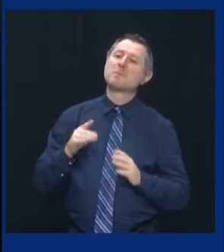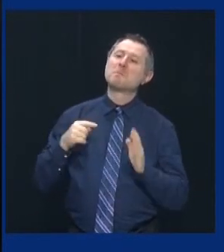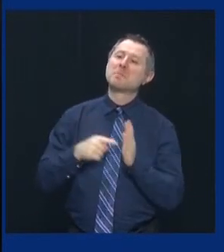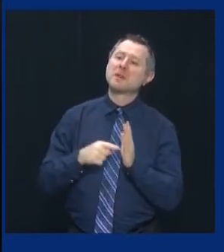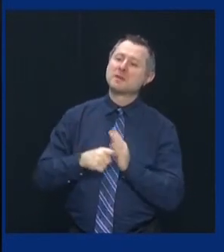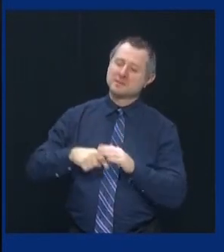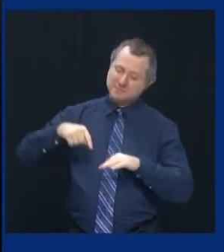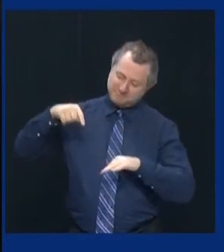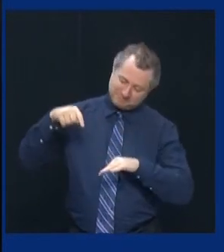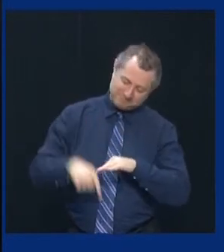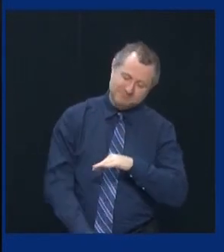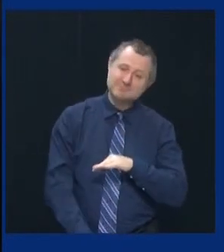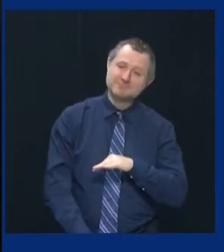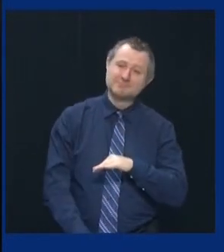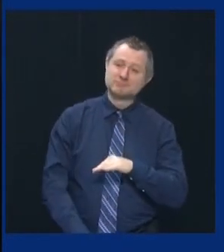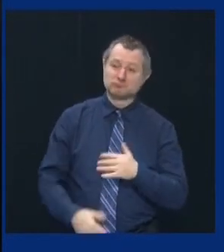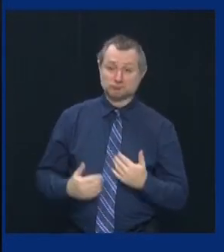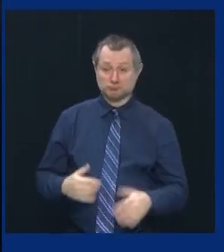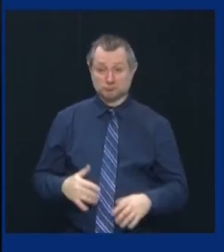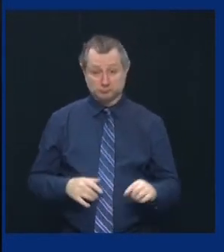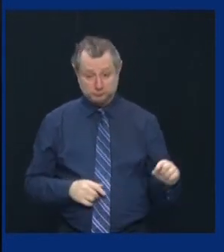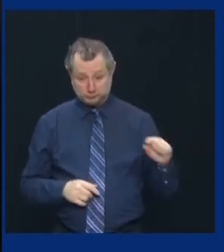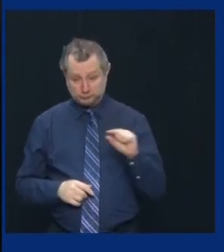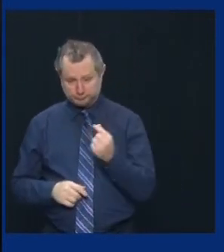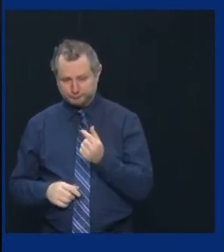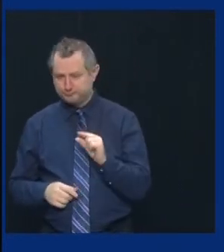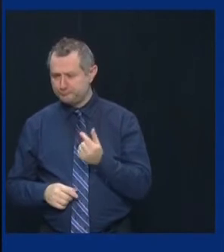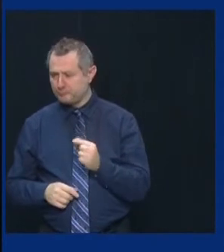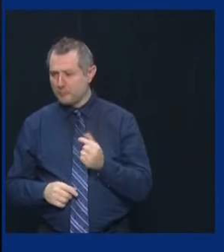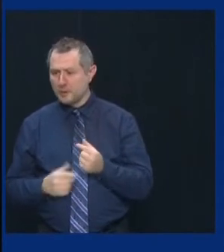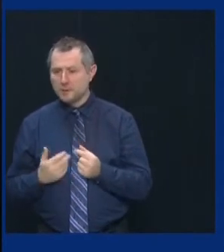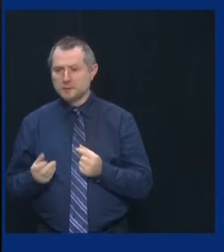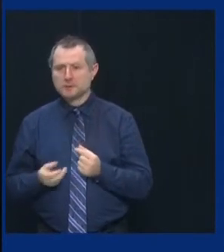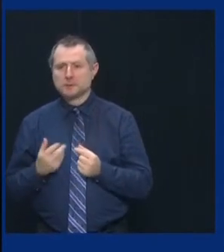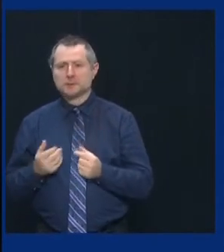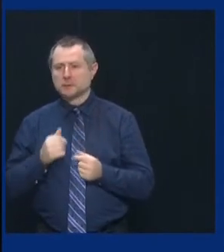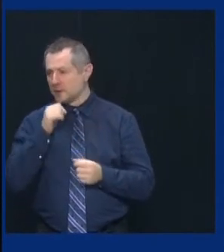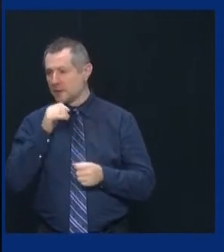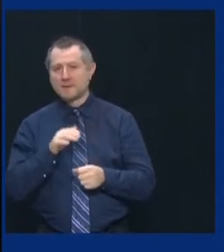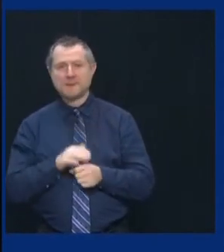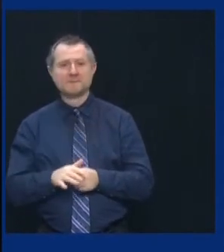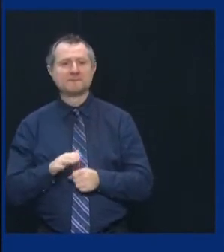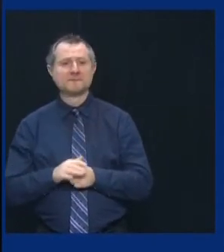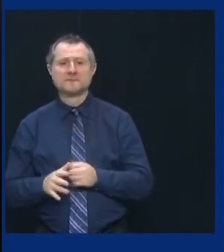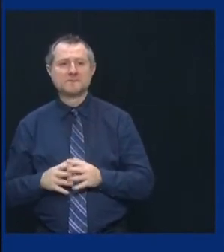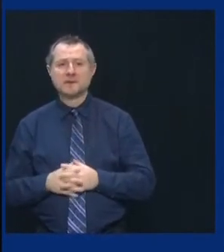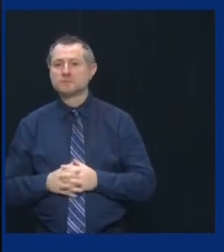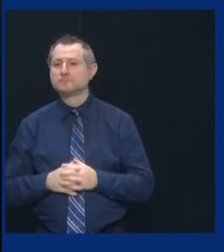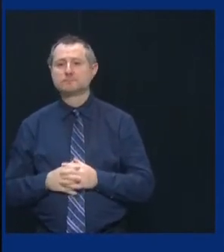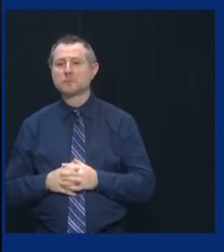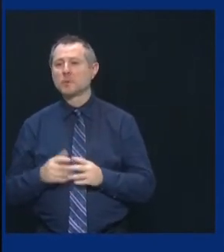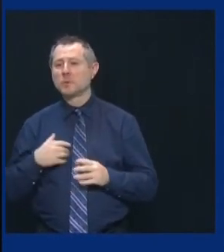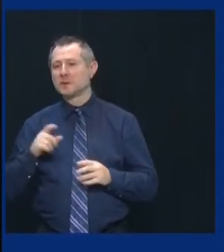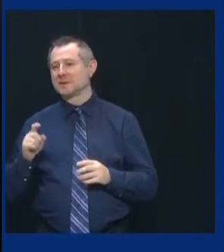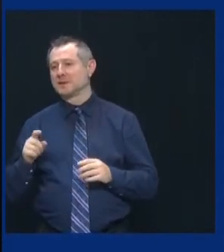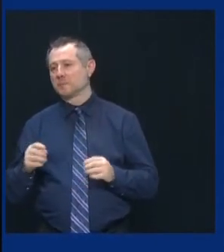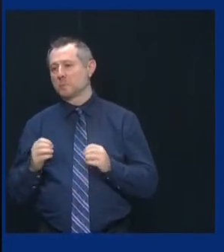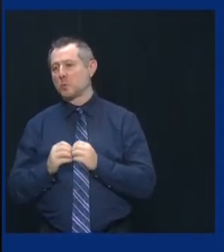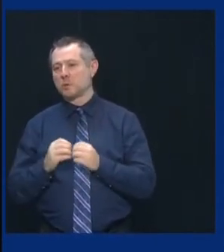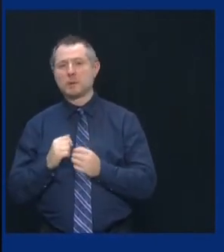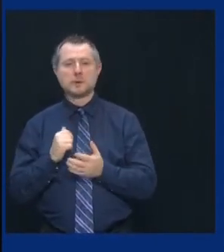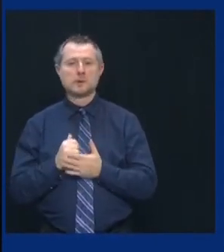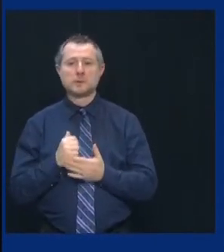So it's almost inconsequential. We have a $15 billion deficit. Well, I